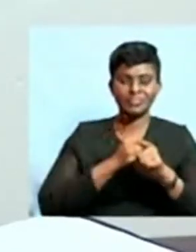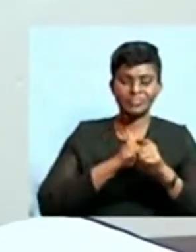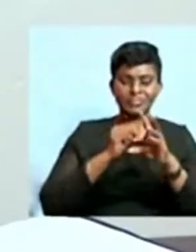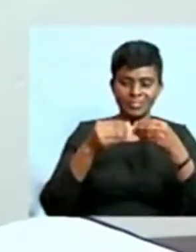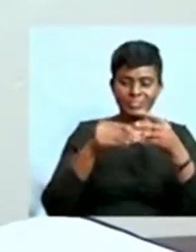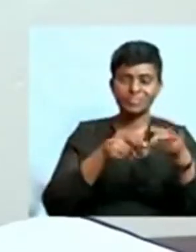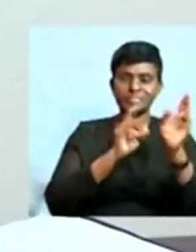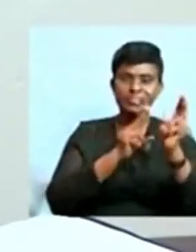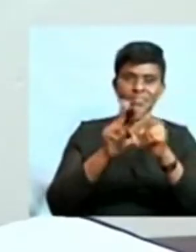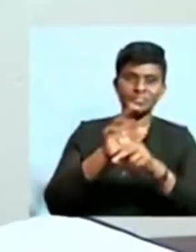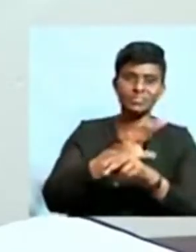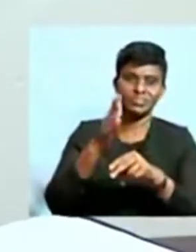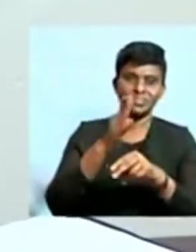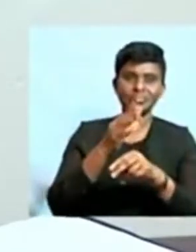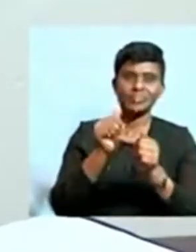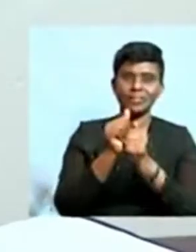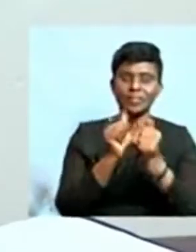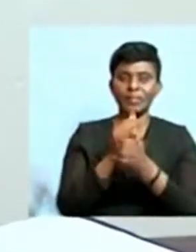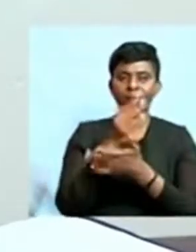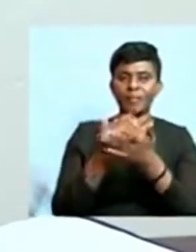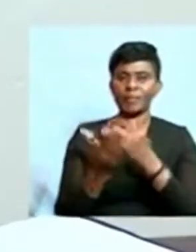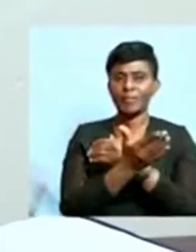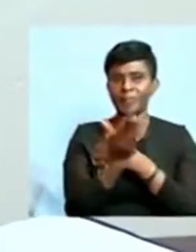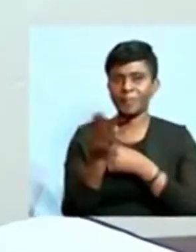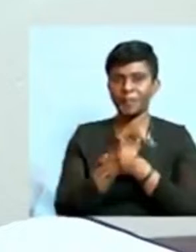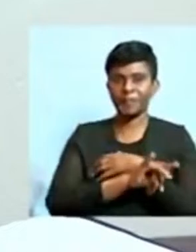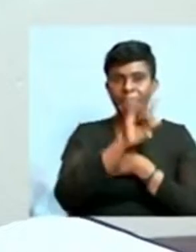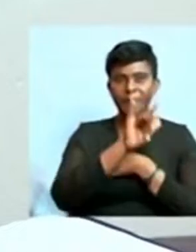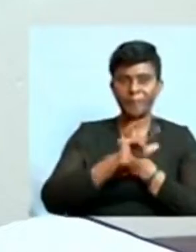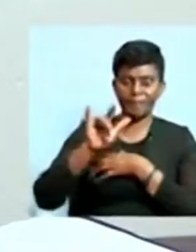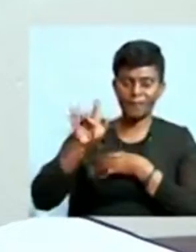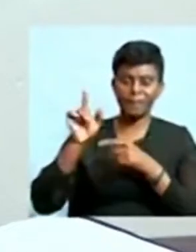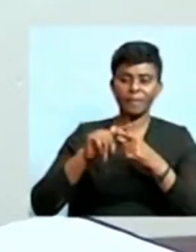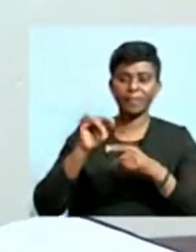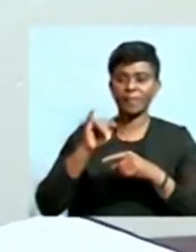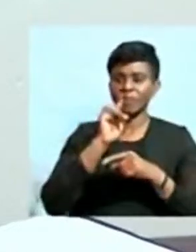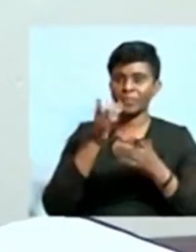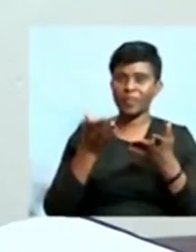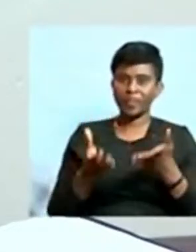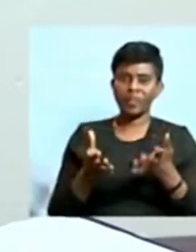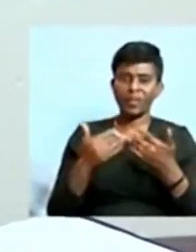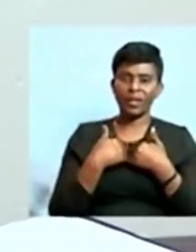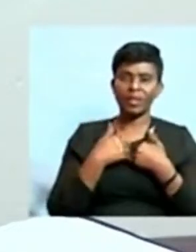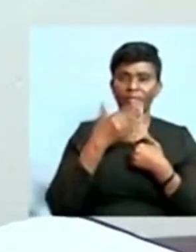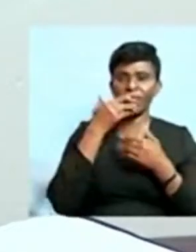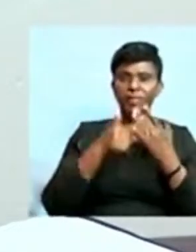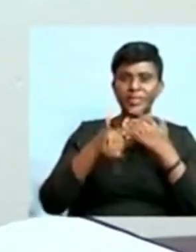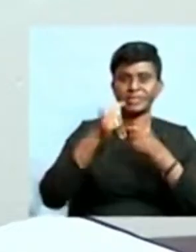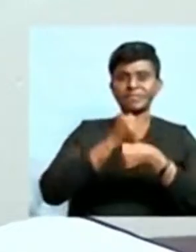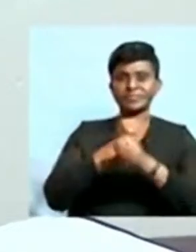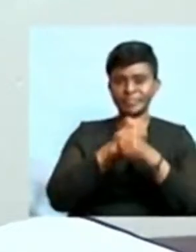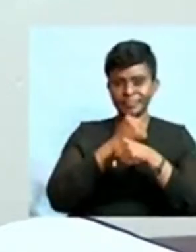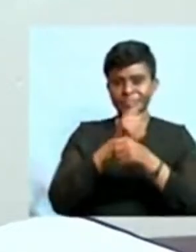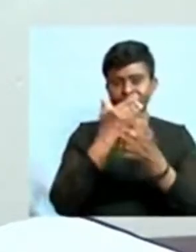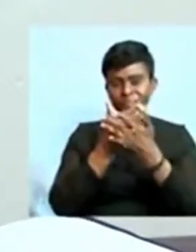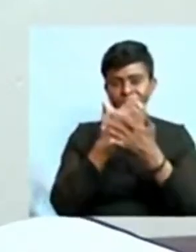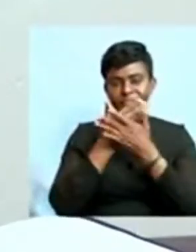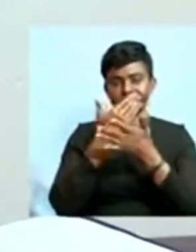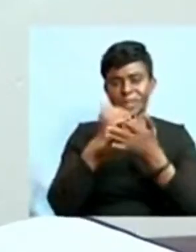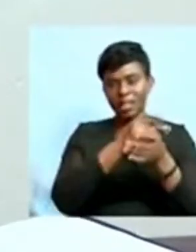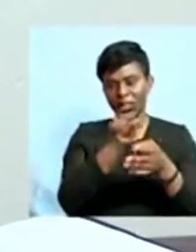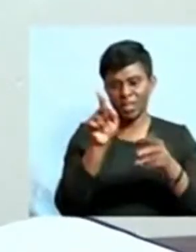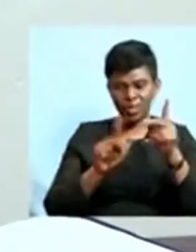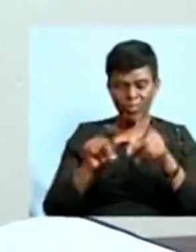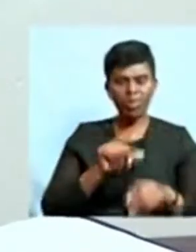them feedback about some of those elements. But yes, they are here, they must modernize. Let our people